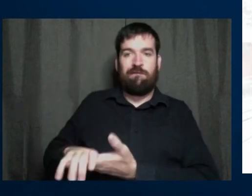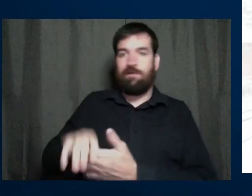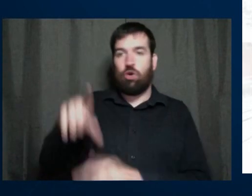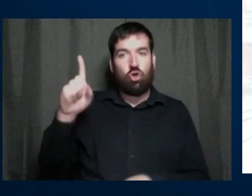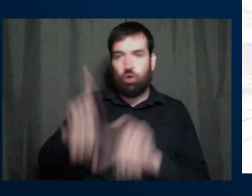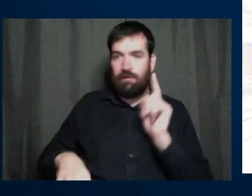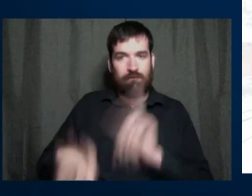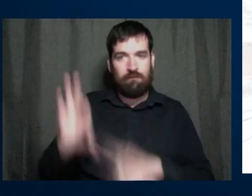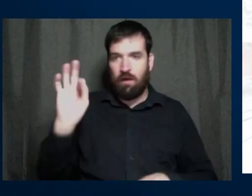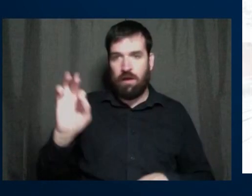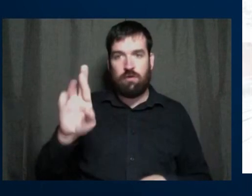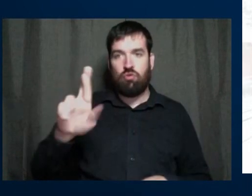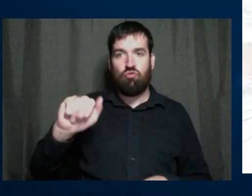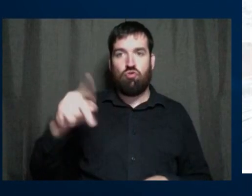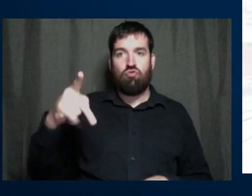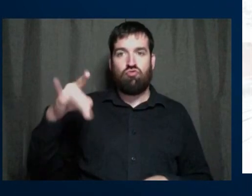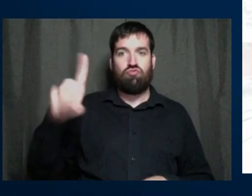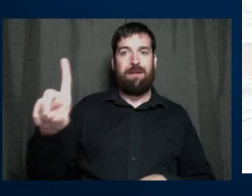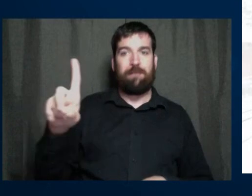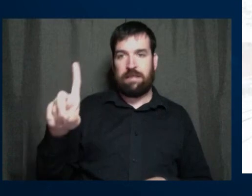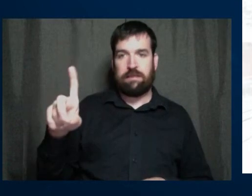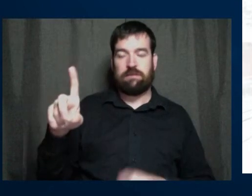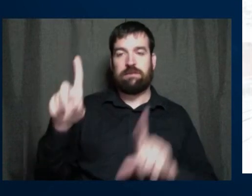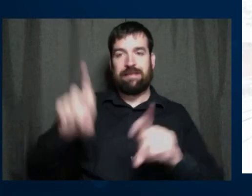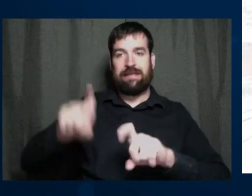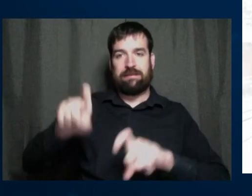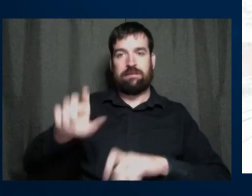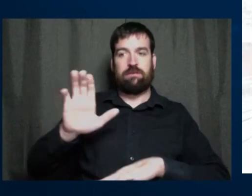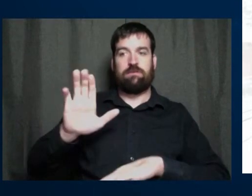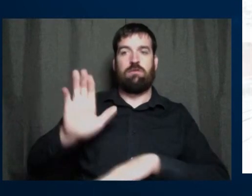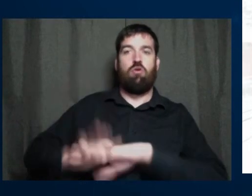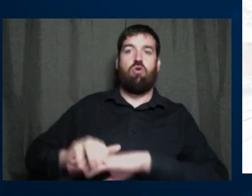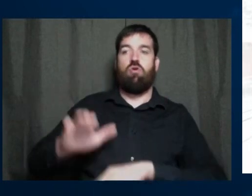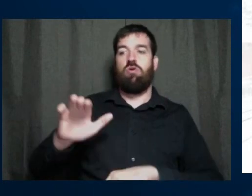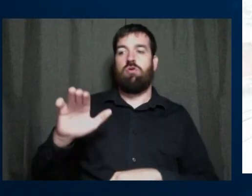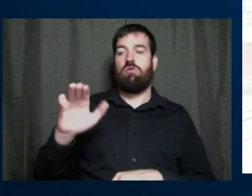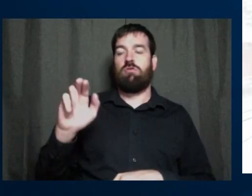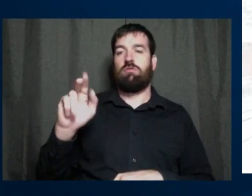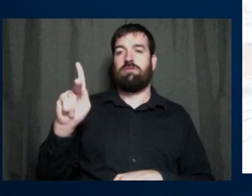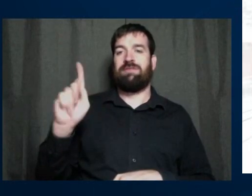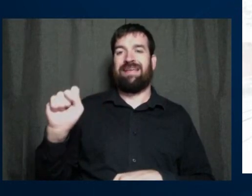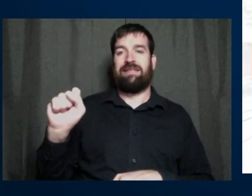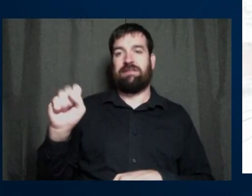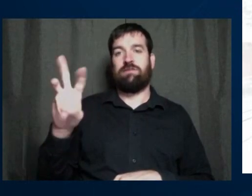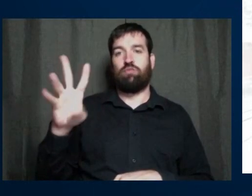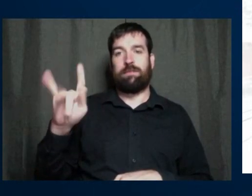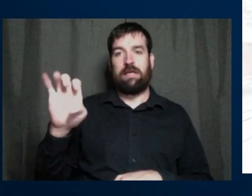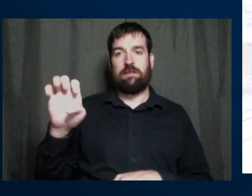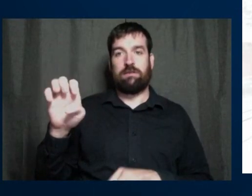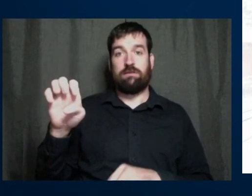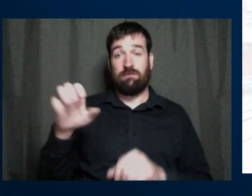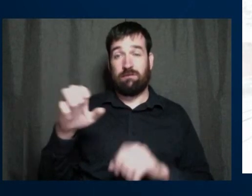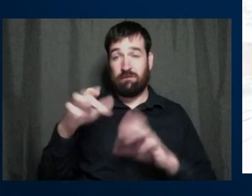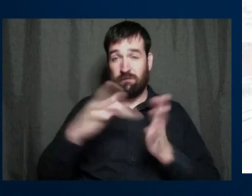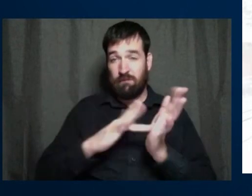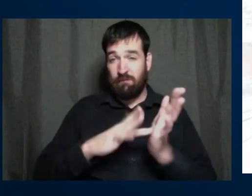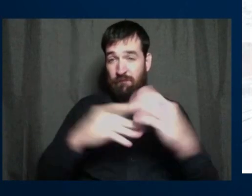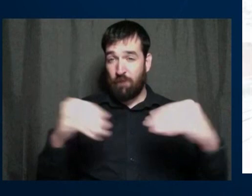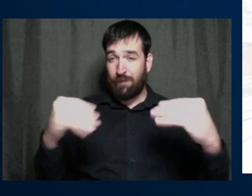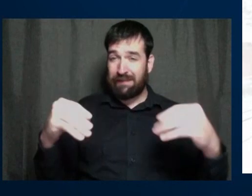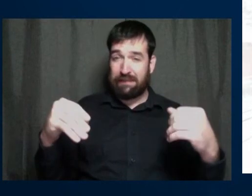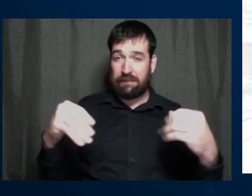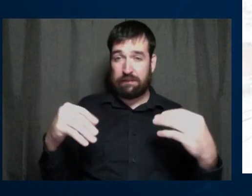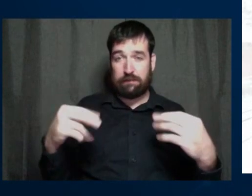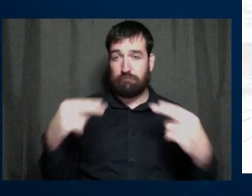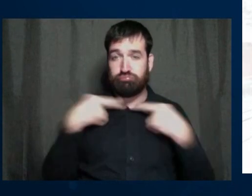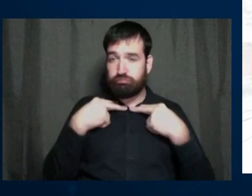on Kansas Go Get Tested's website. Also, pharmacies were booked out for rapid tests. Are you seeing a shortage of